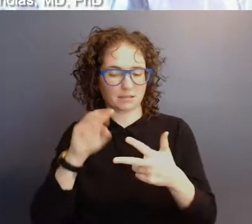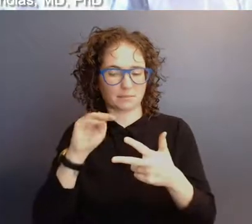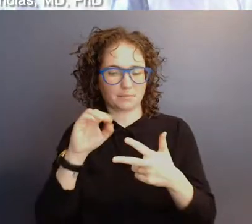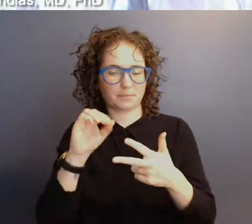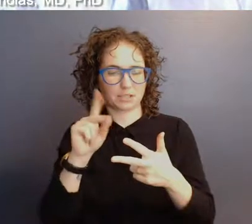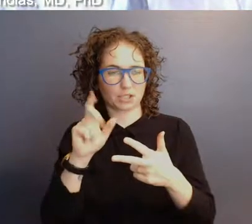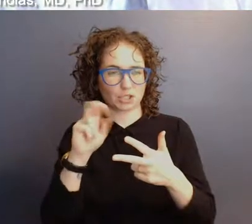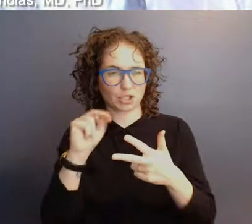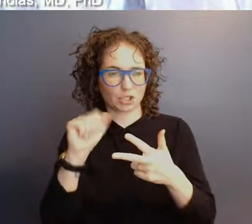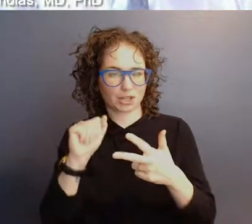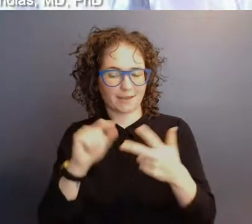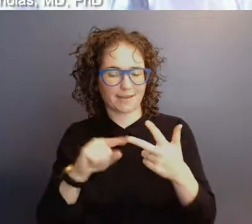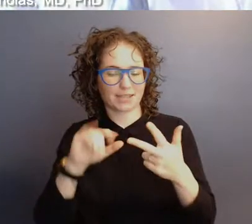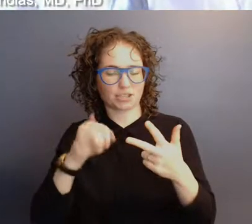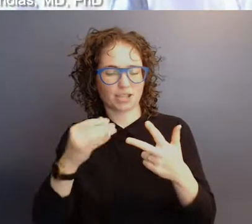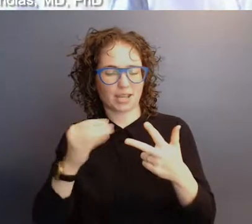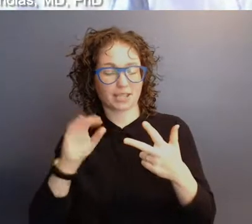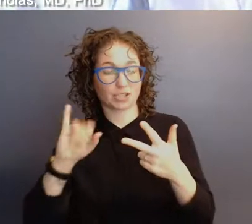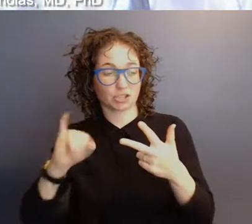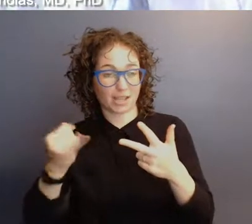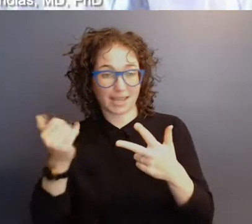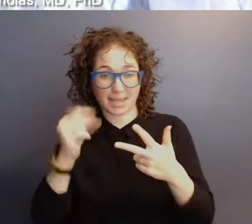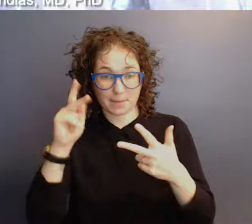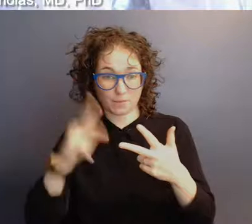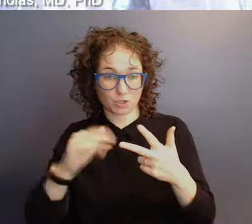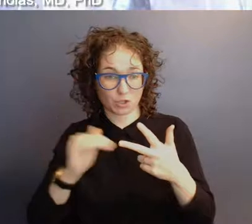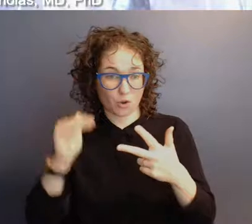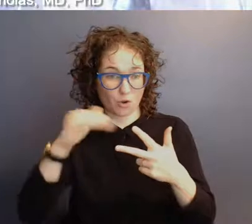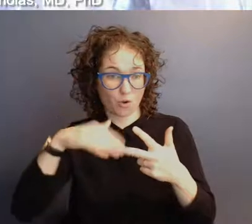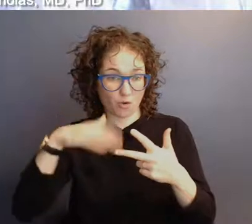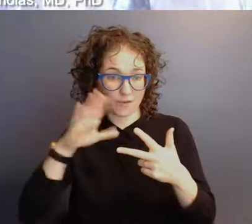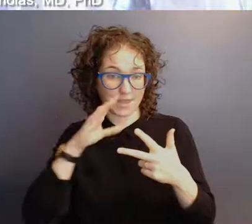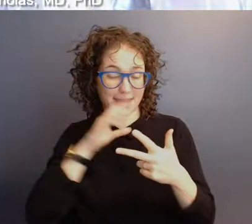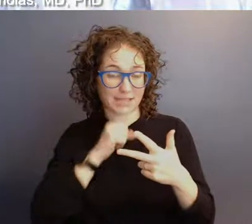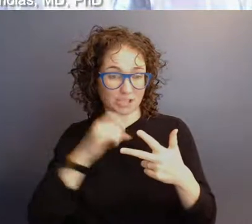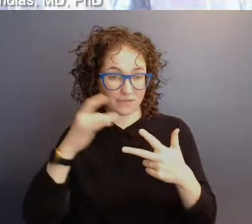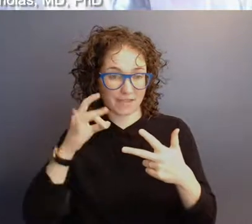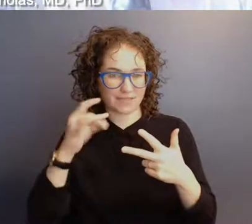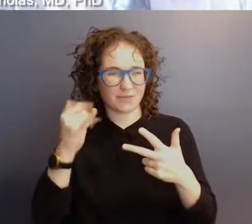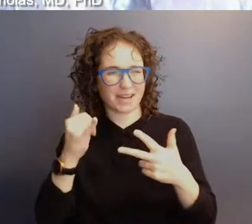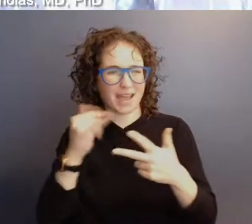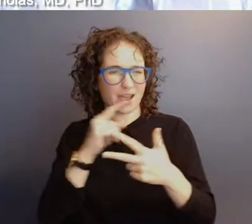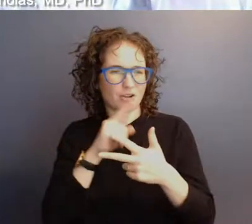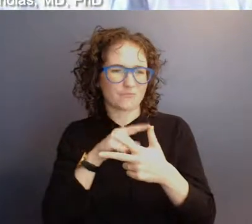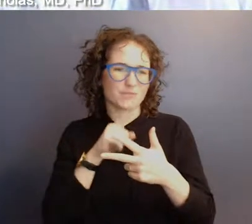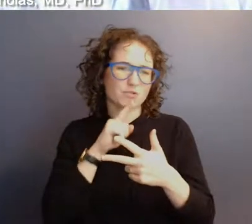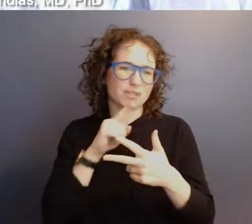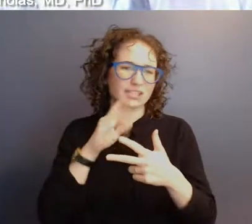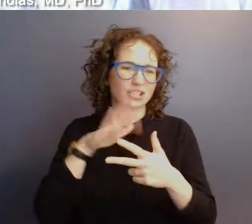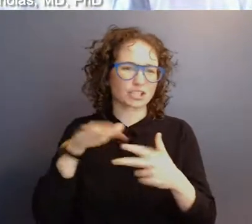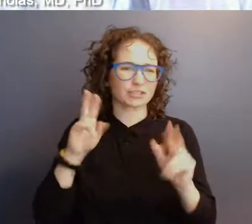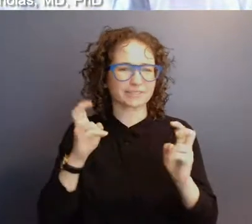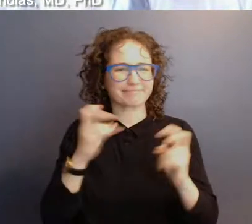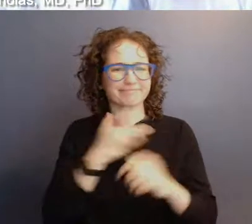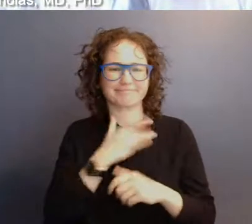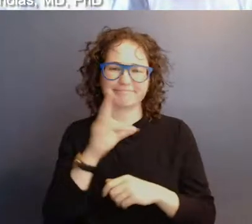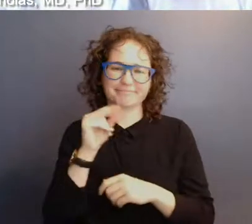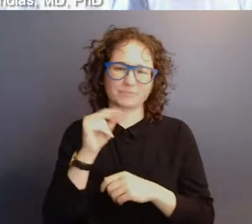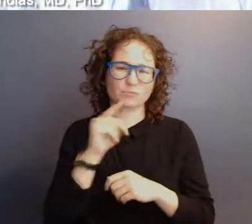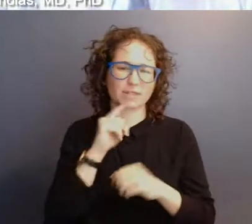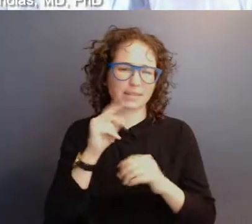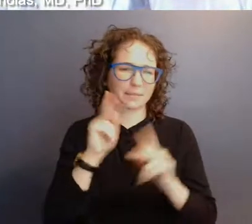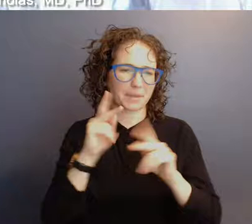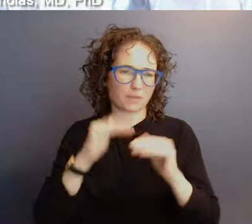age of 18. So the children we're talking about right now is a narrow sliver of more older adolescents and young